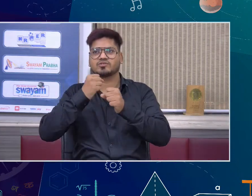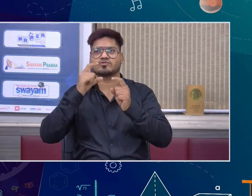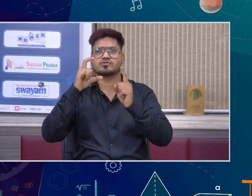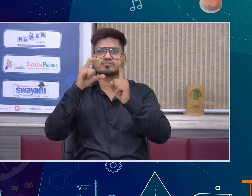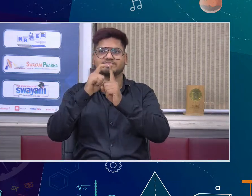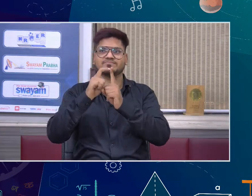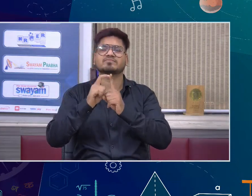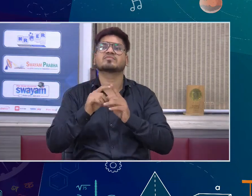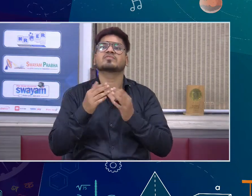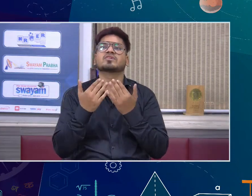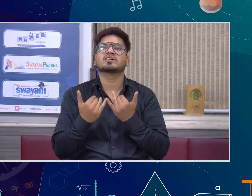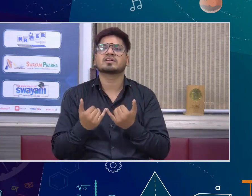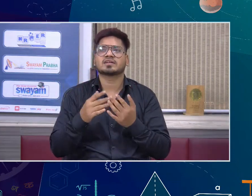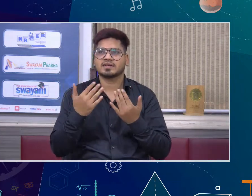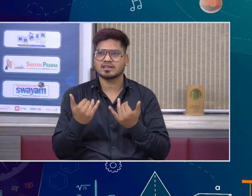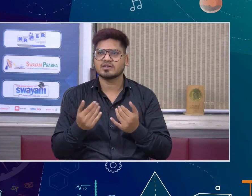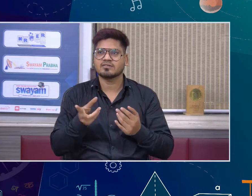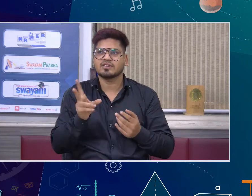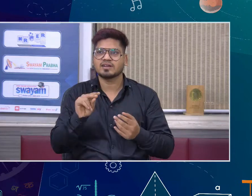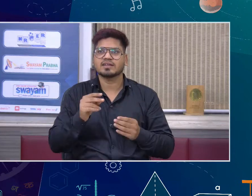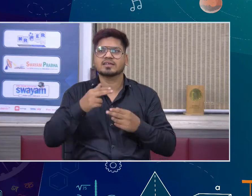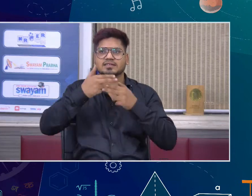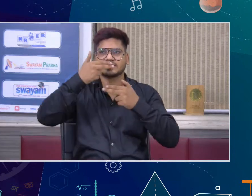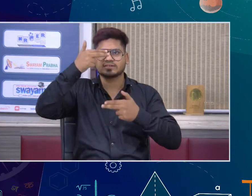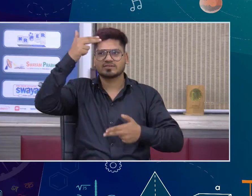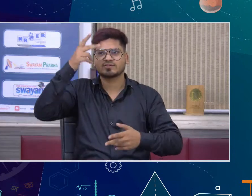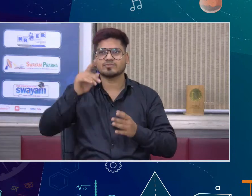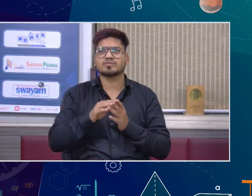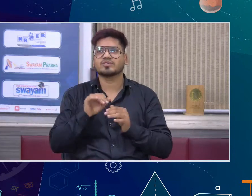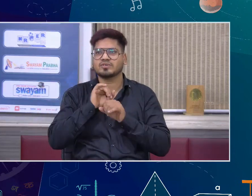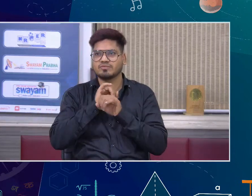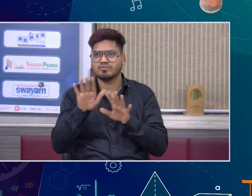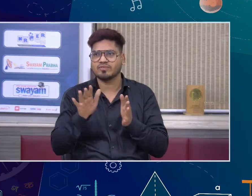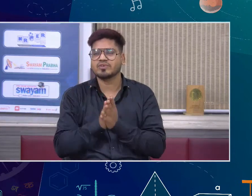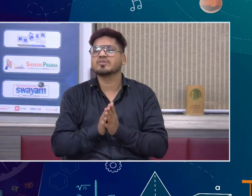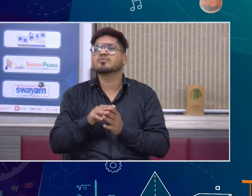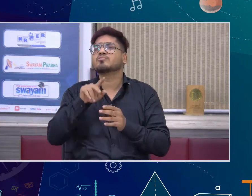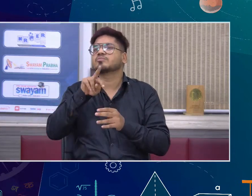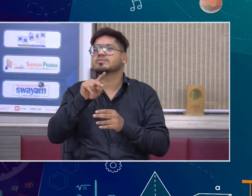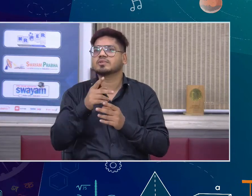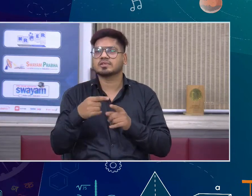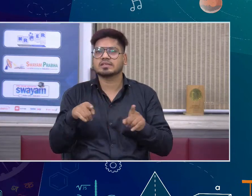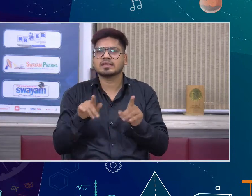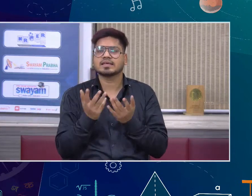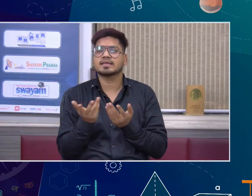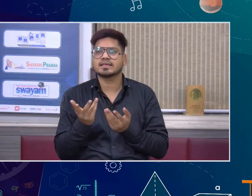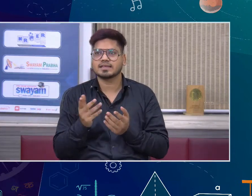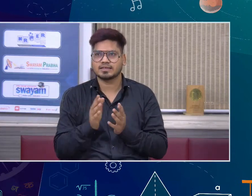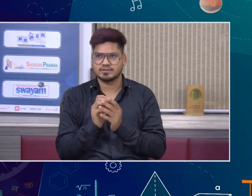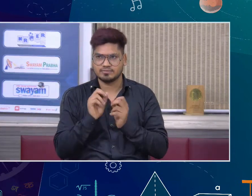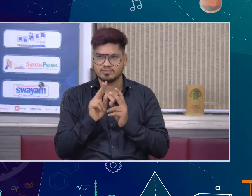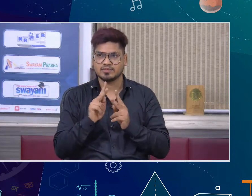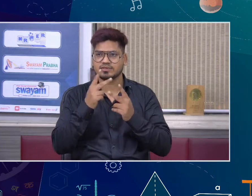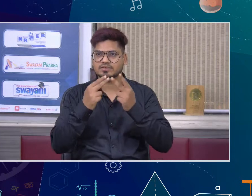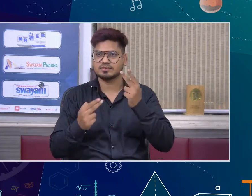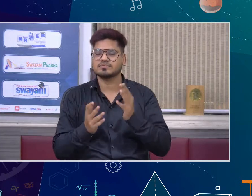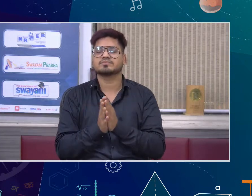God. Let's come to the story, A Letter to God. What exactly is there in the story?